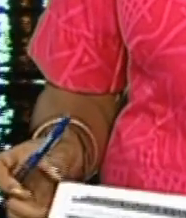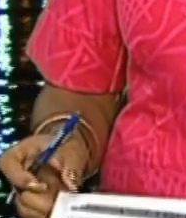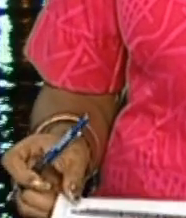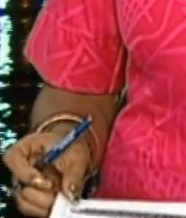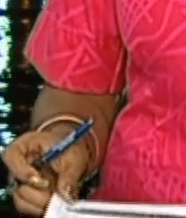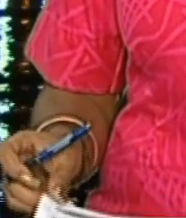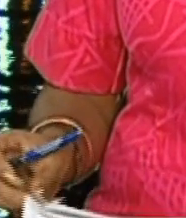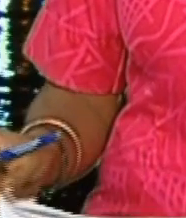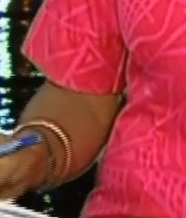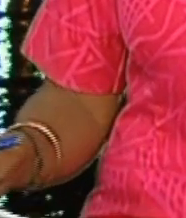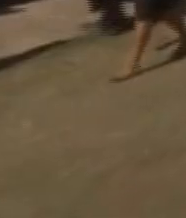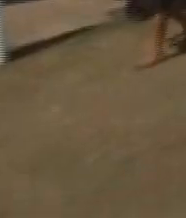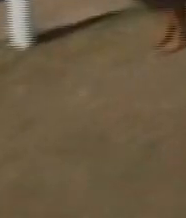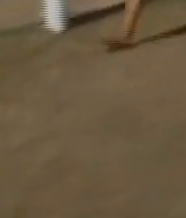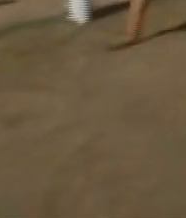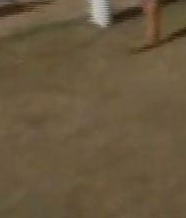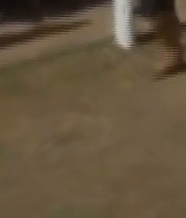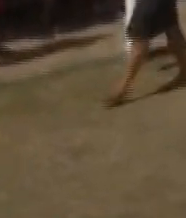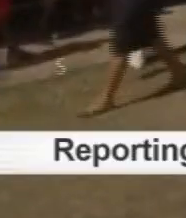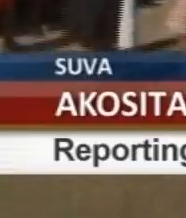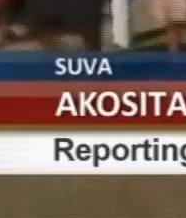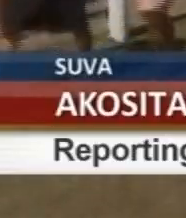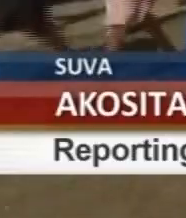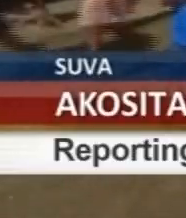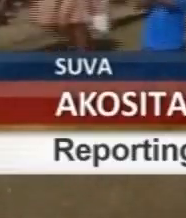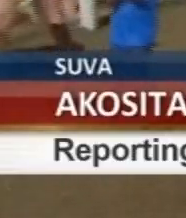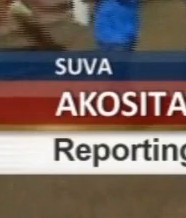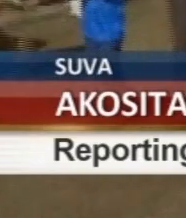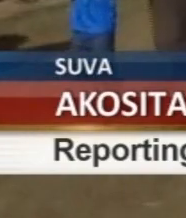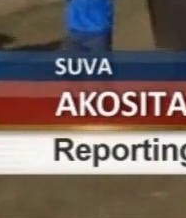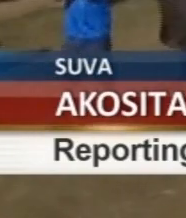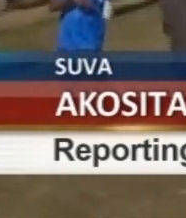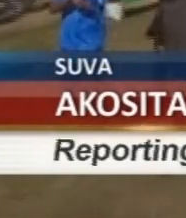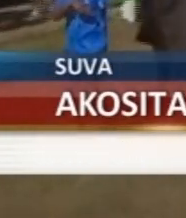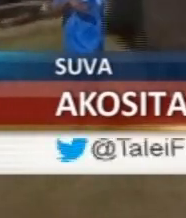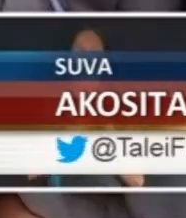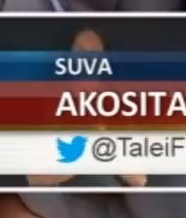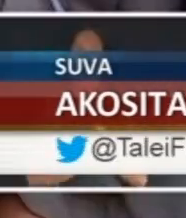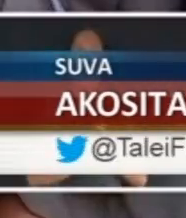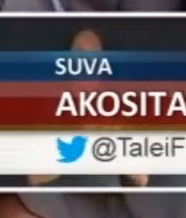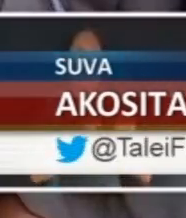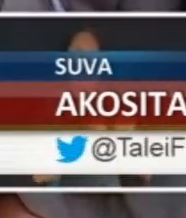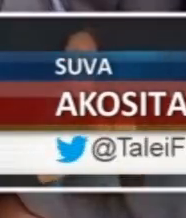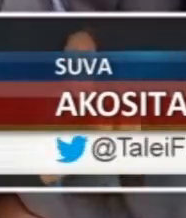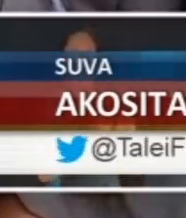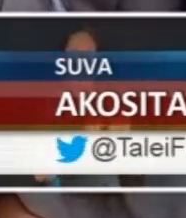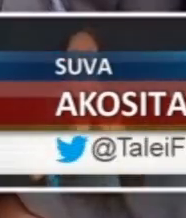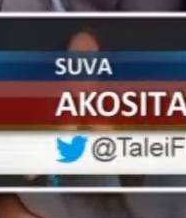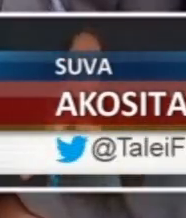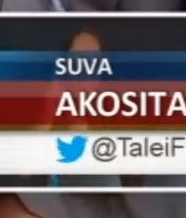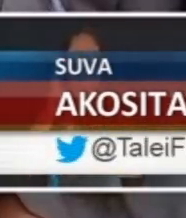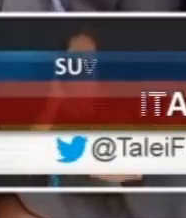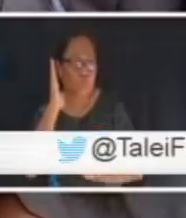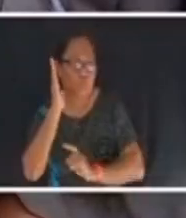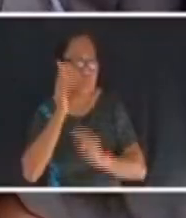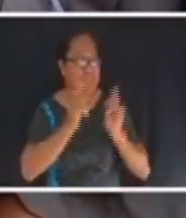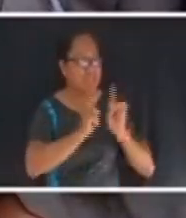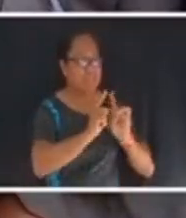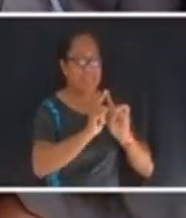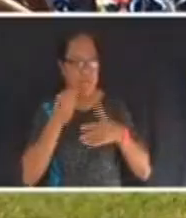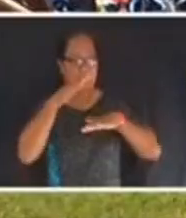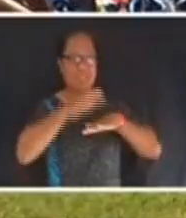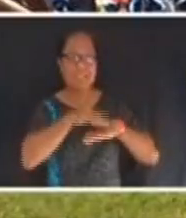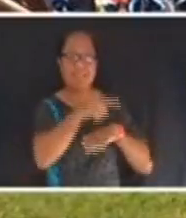Akusita Tale with more. This was the order of the day as Fijians in the north celebrated with a march, performed items and